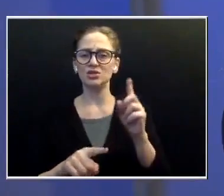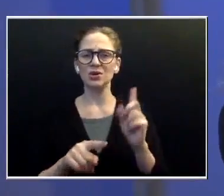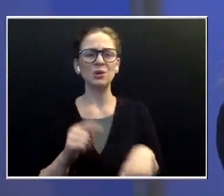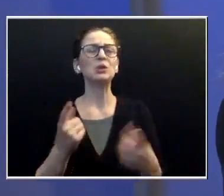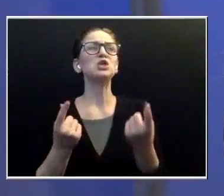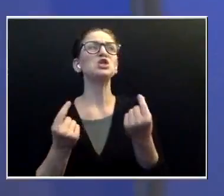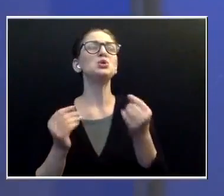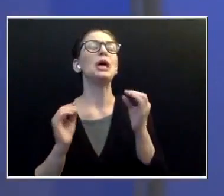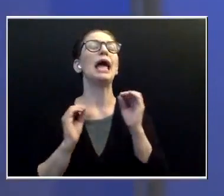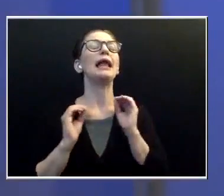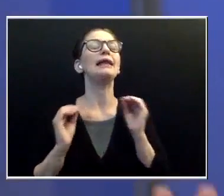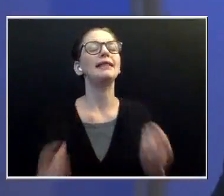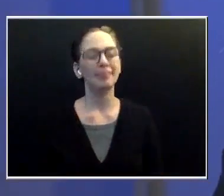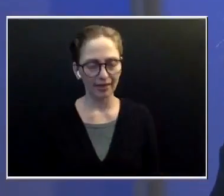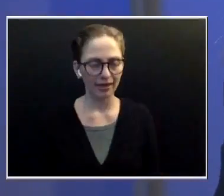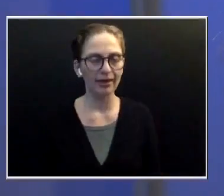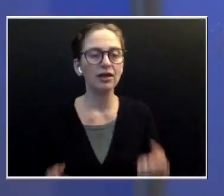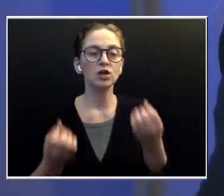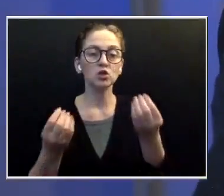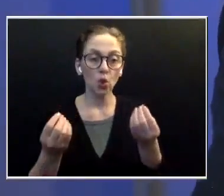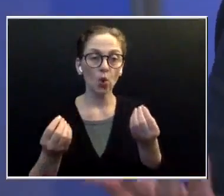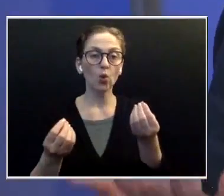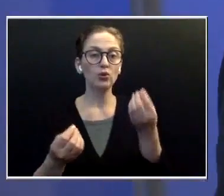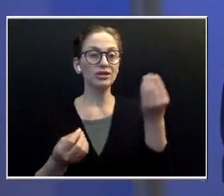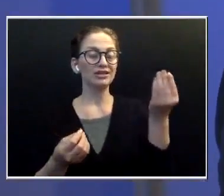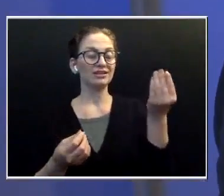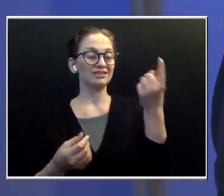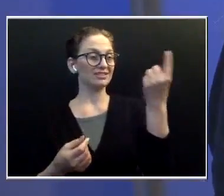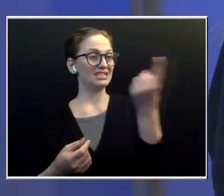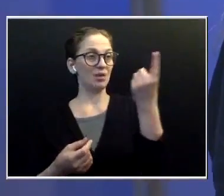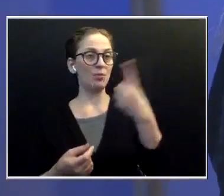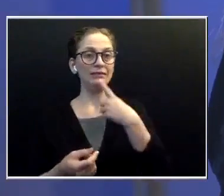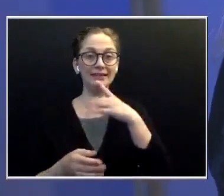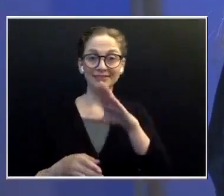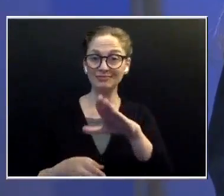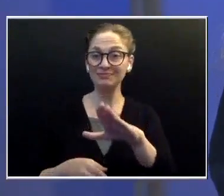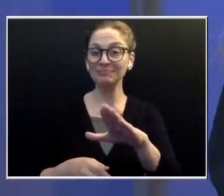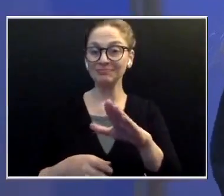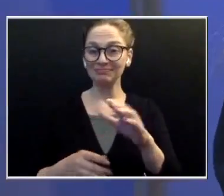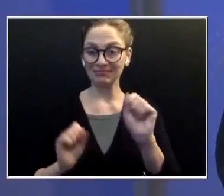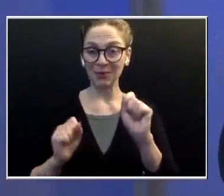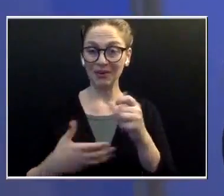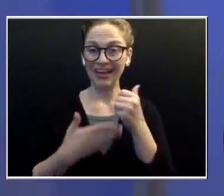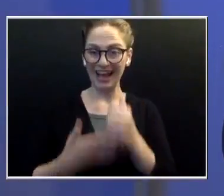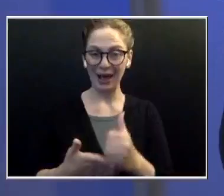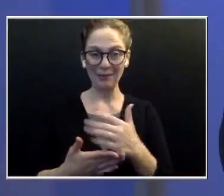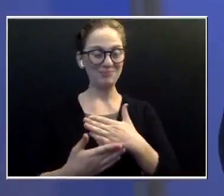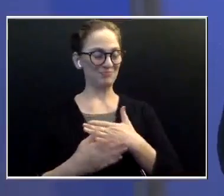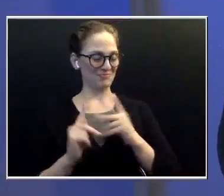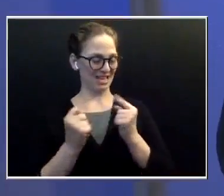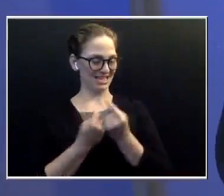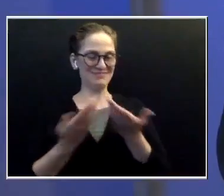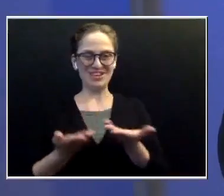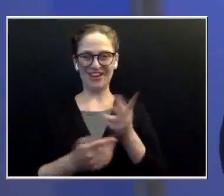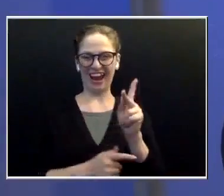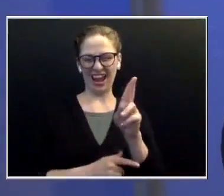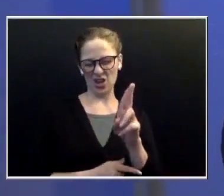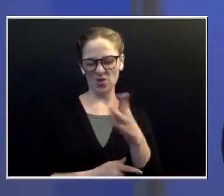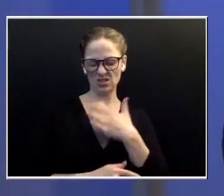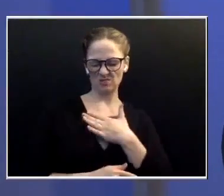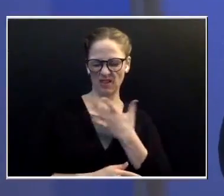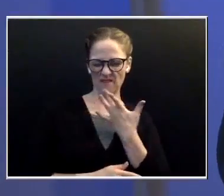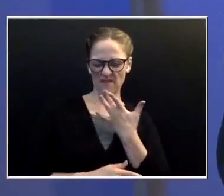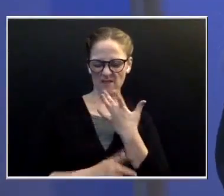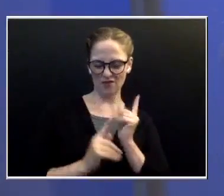then your team here at KU, which is my favorite team, I got to come back here and have the C.